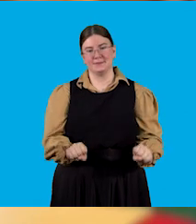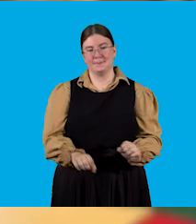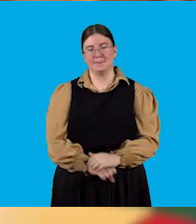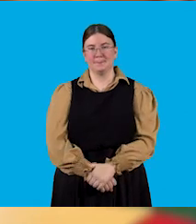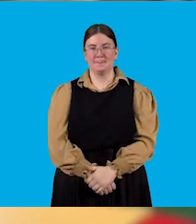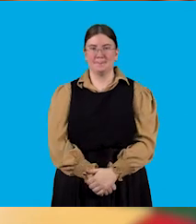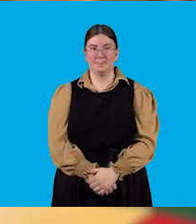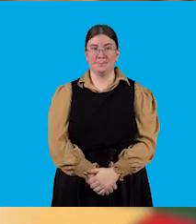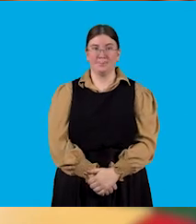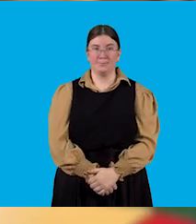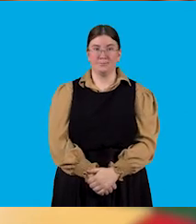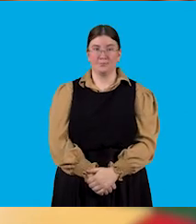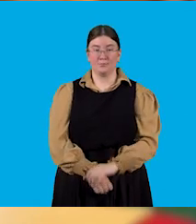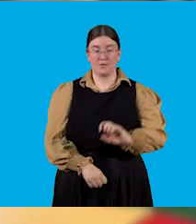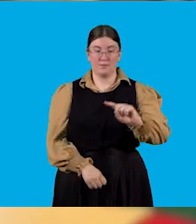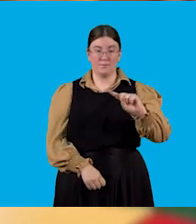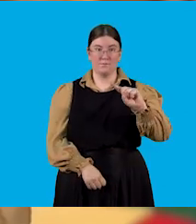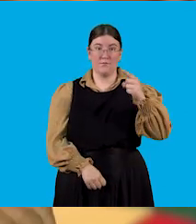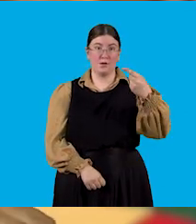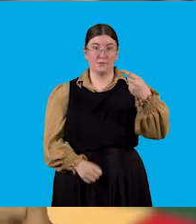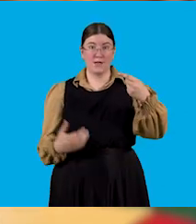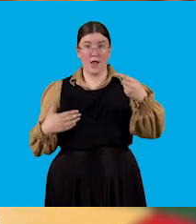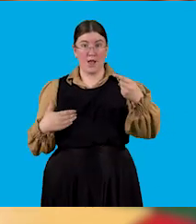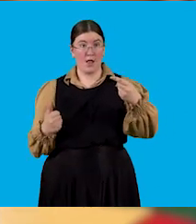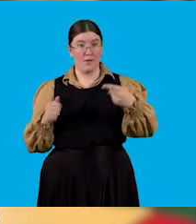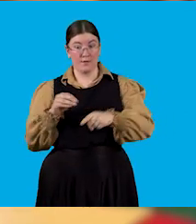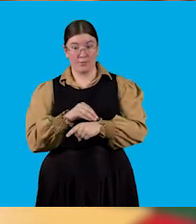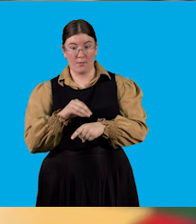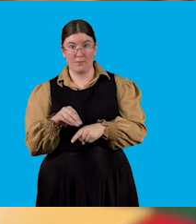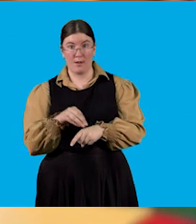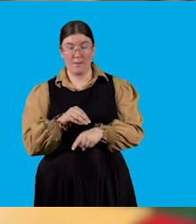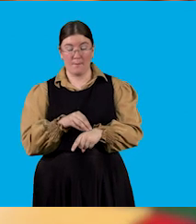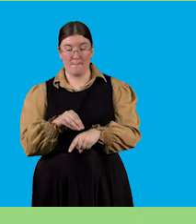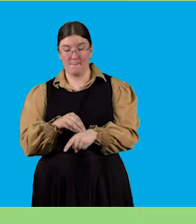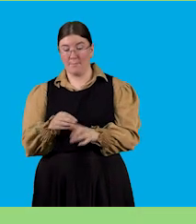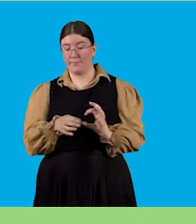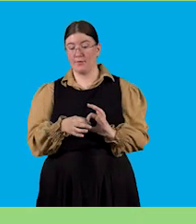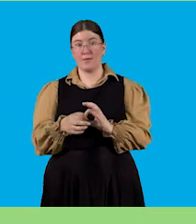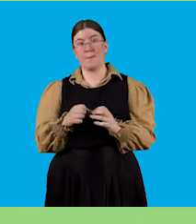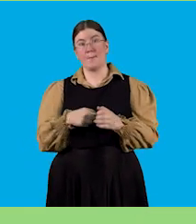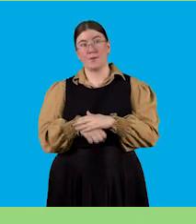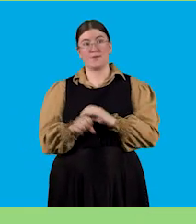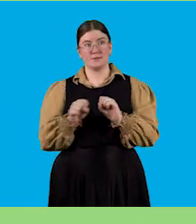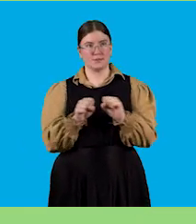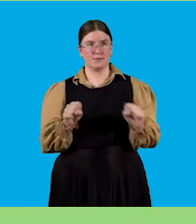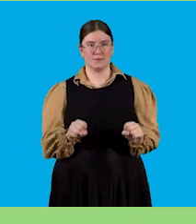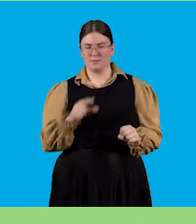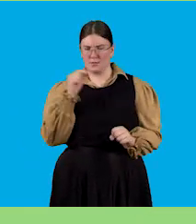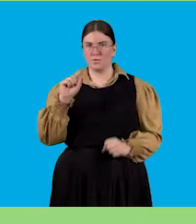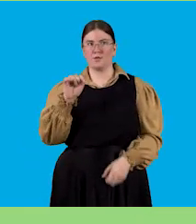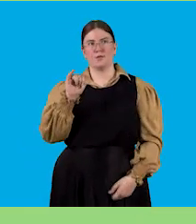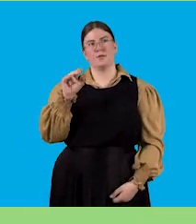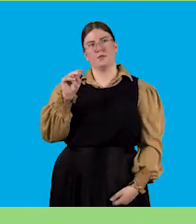the reproductive system. So the first health issue that is related to the reproductive